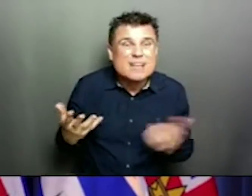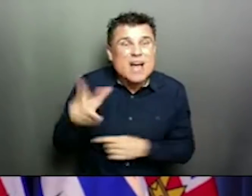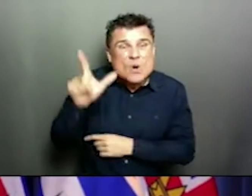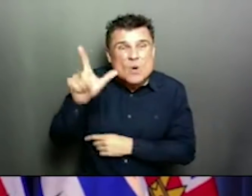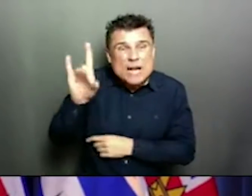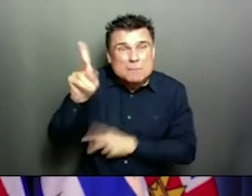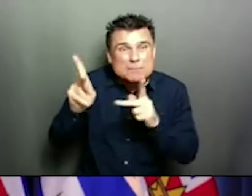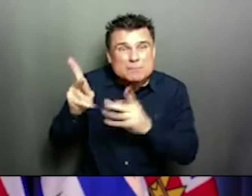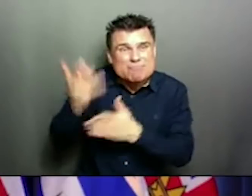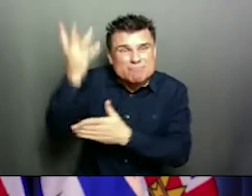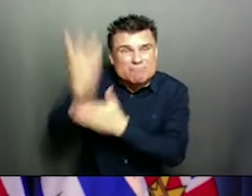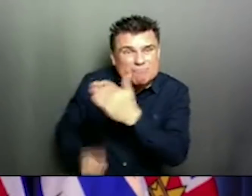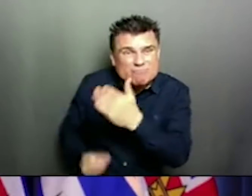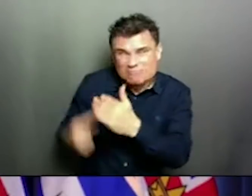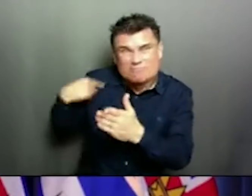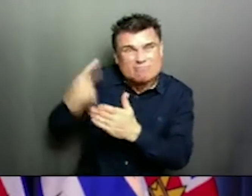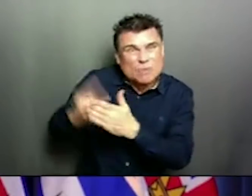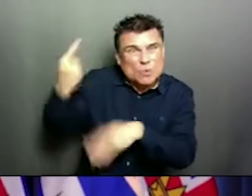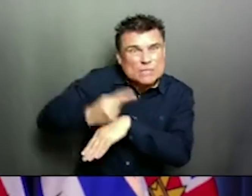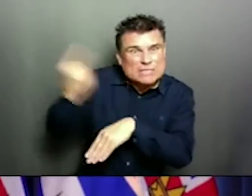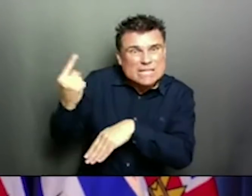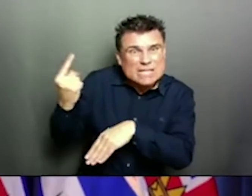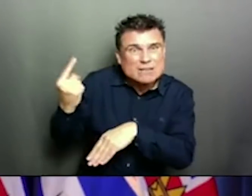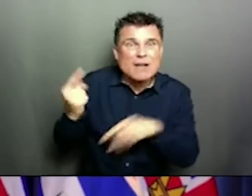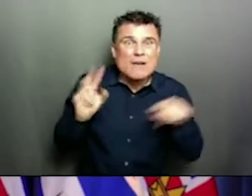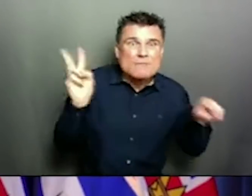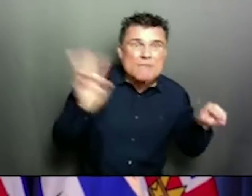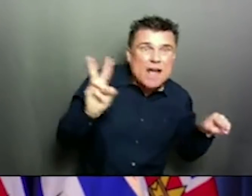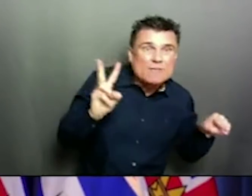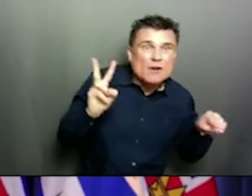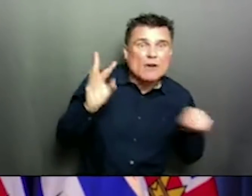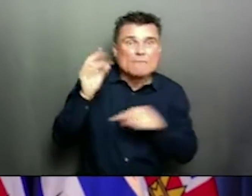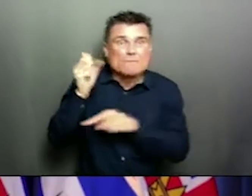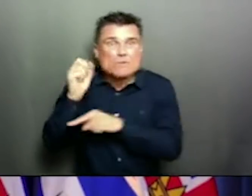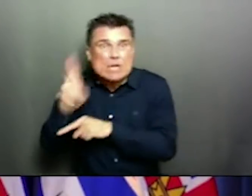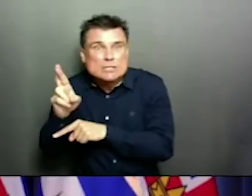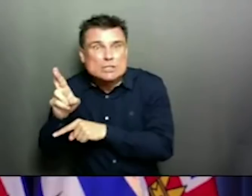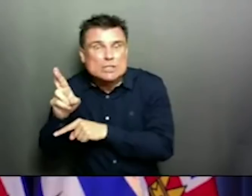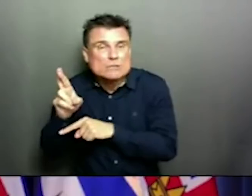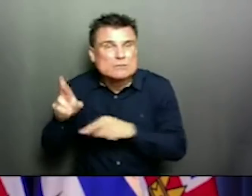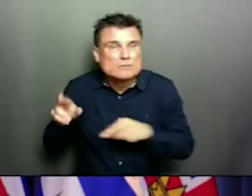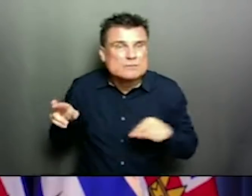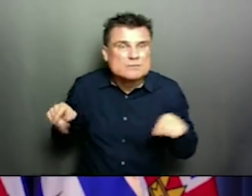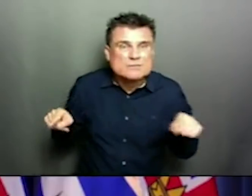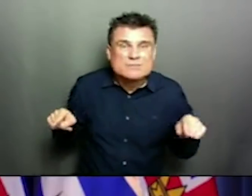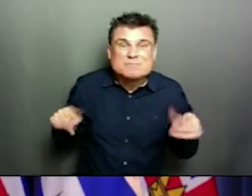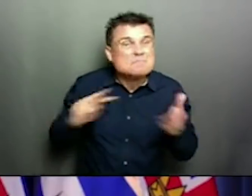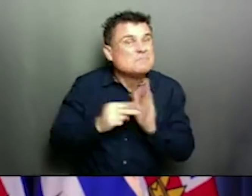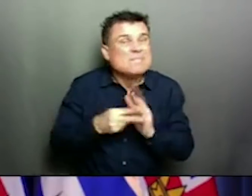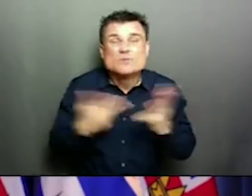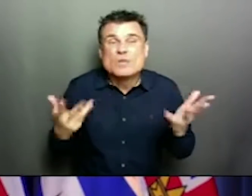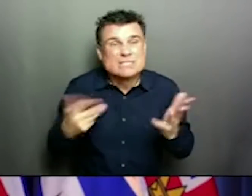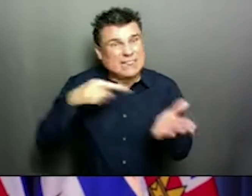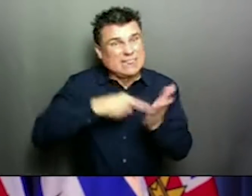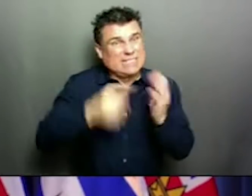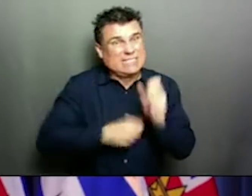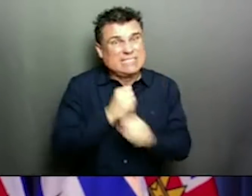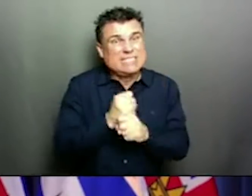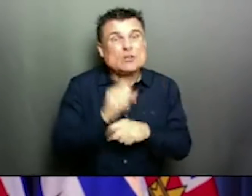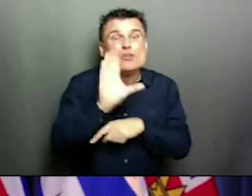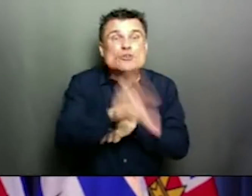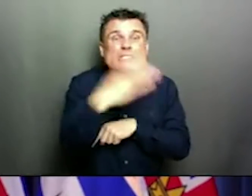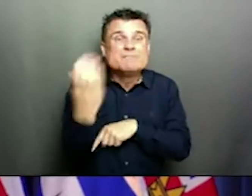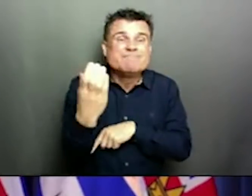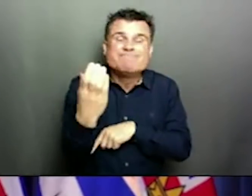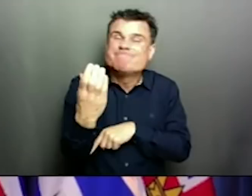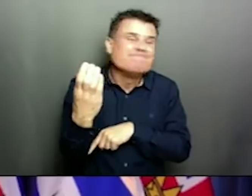and Fraser Health Authority. That this is the time. It's going to be a different Christmas this year. And where there's an option for